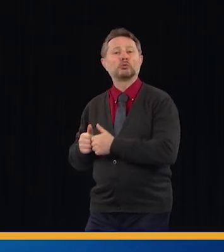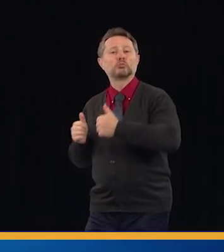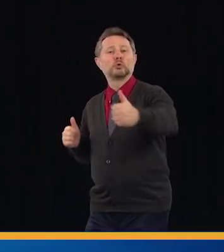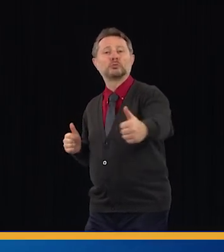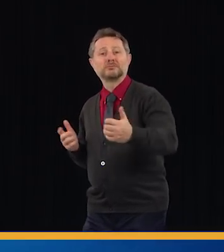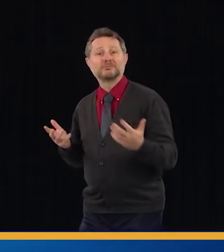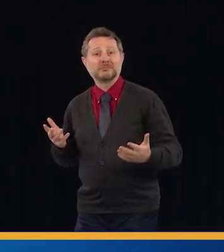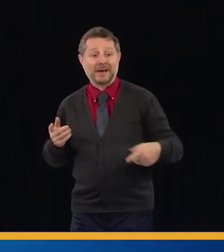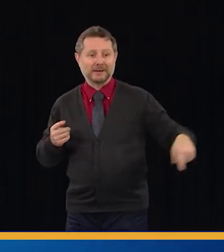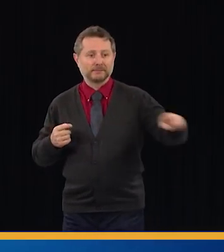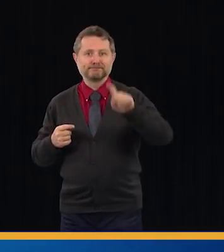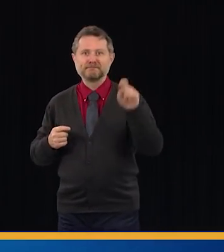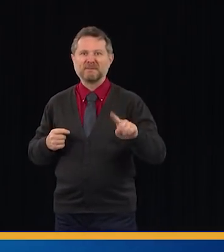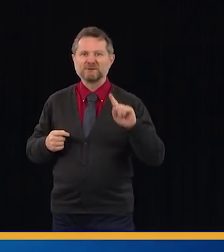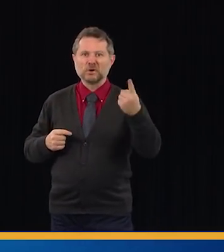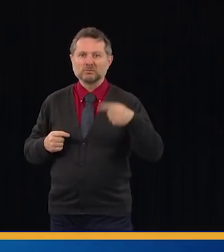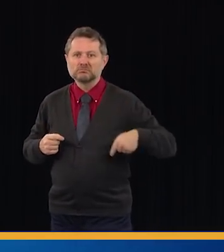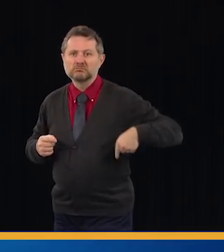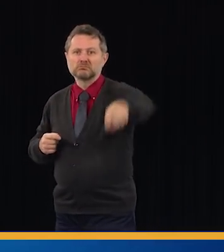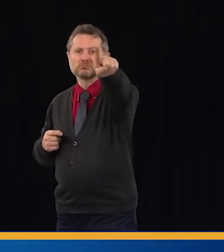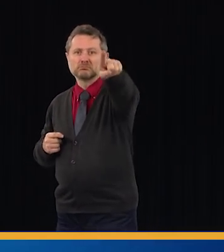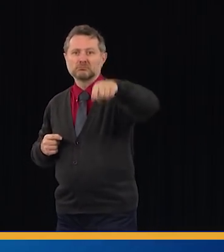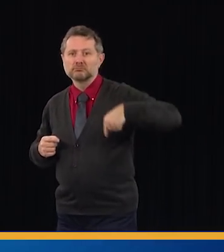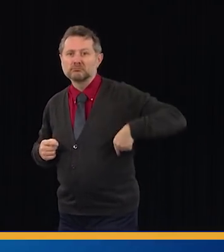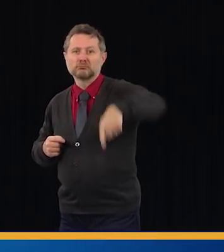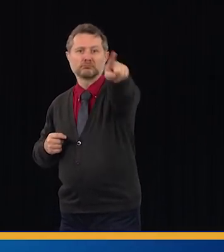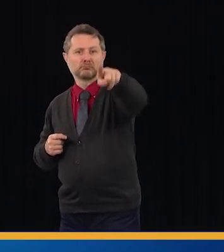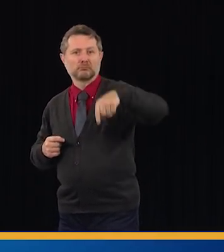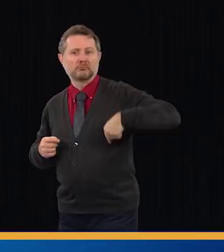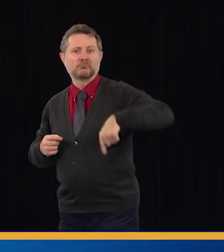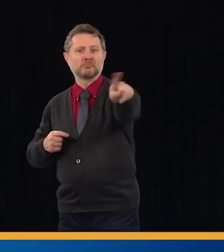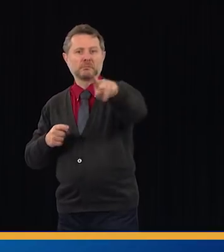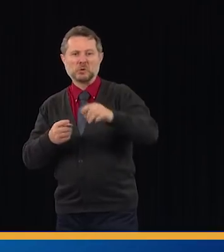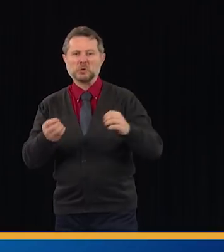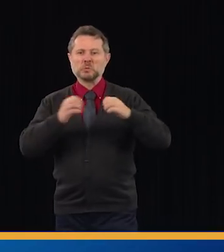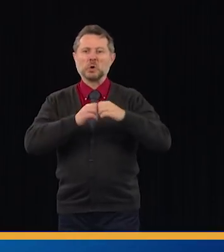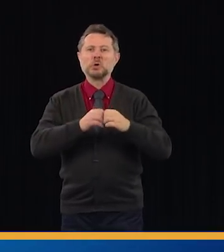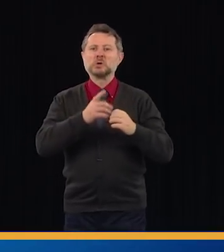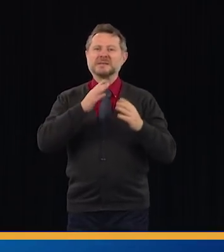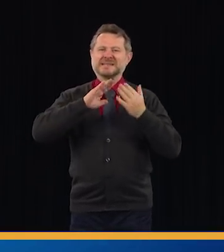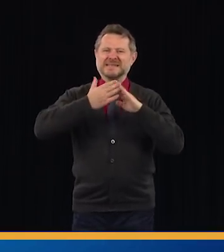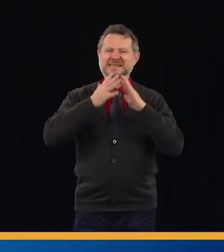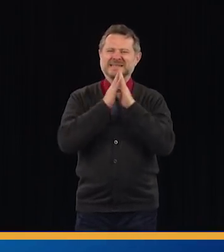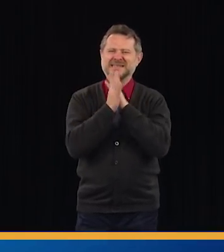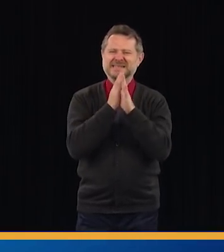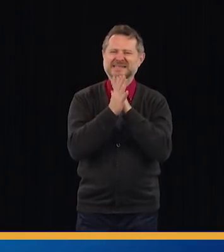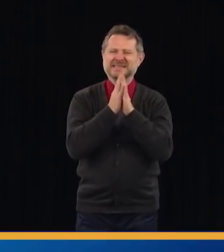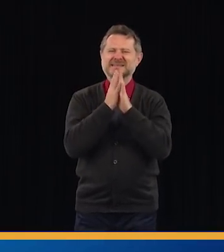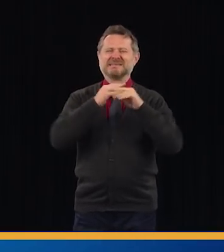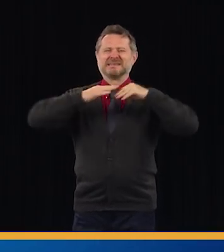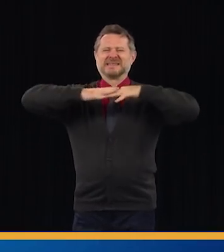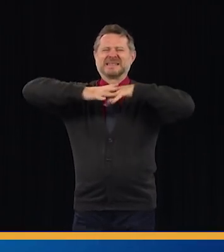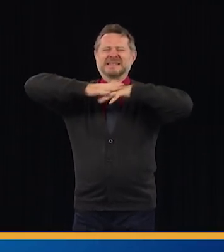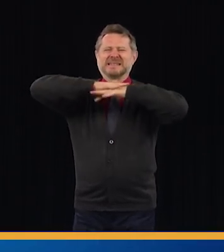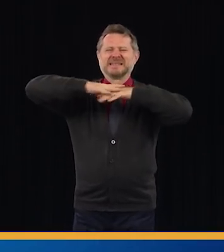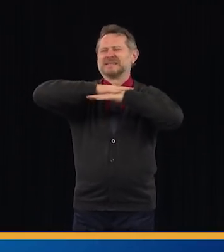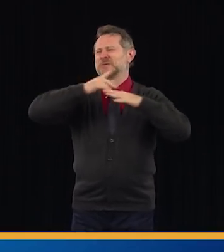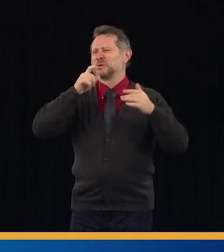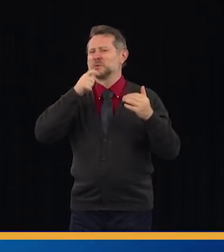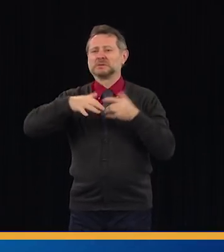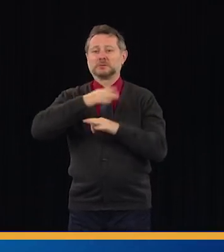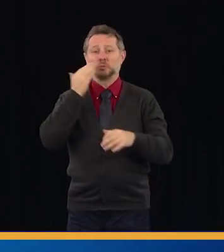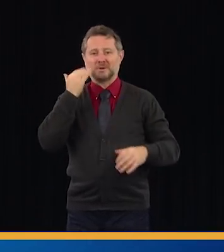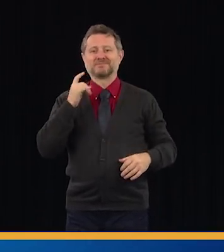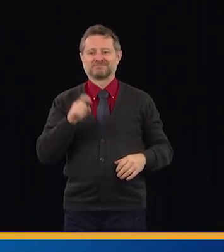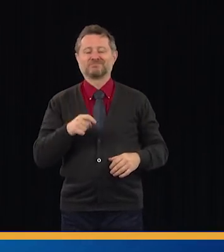They live in more dense communities, more urban environments. But what is it? And let's learn from that, and let's do it